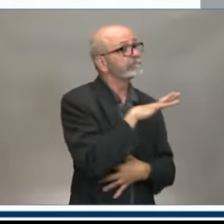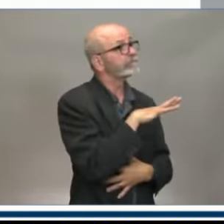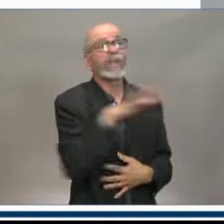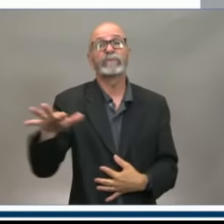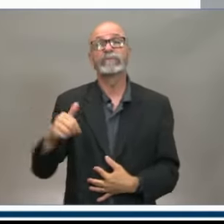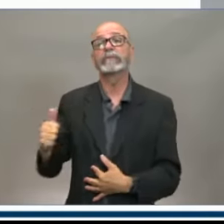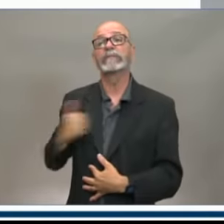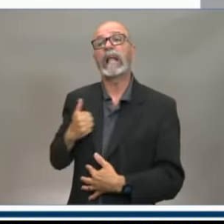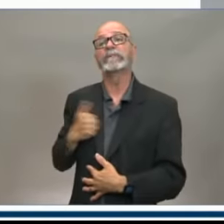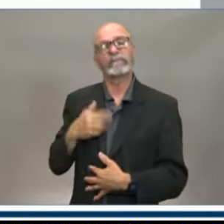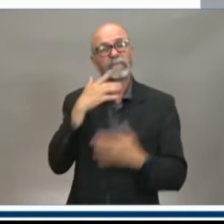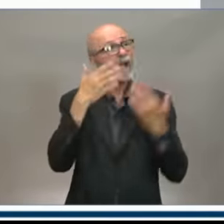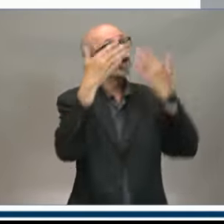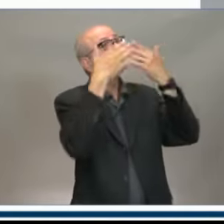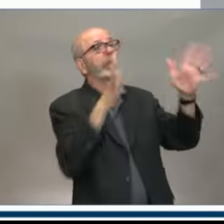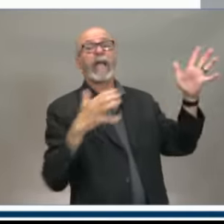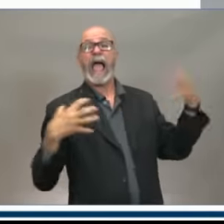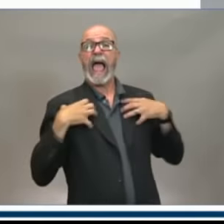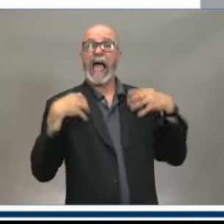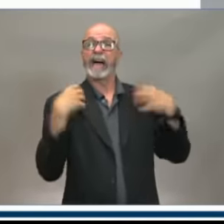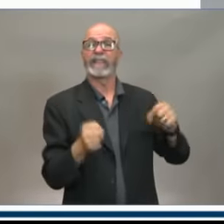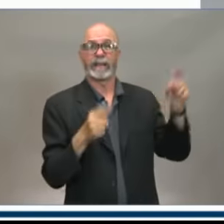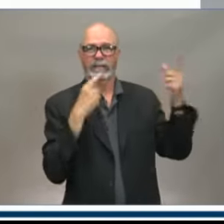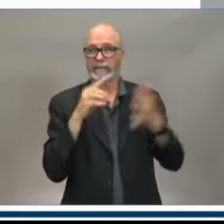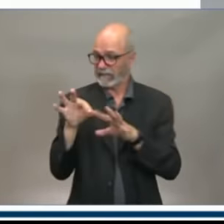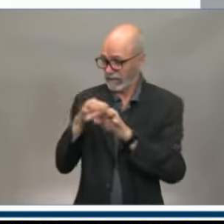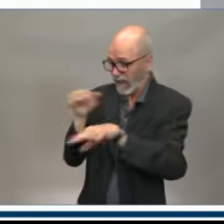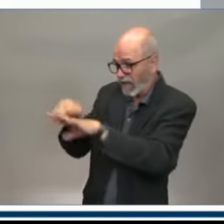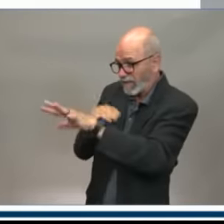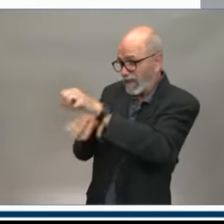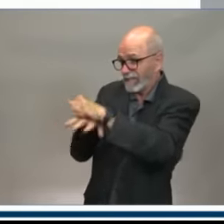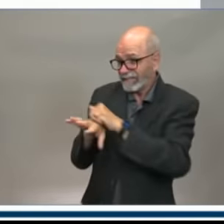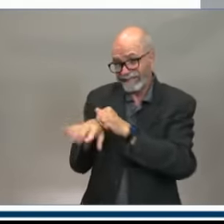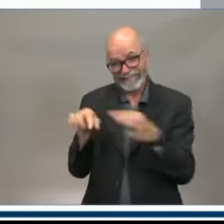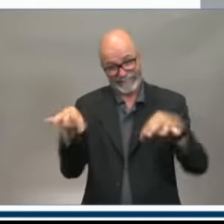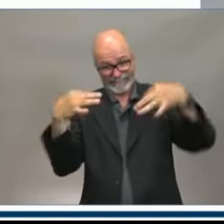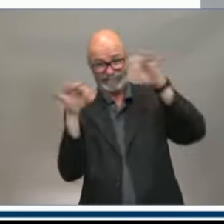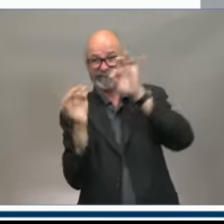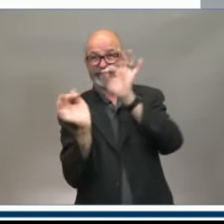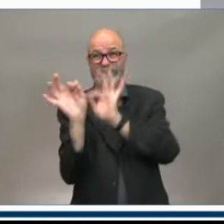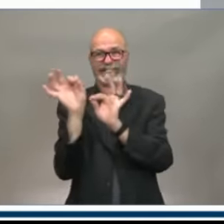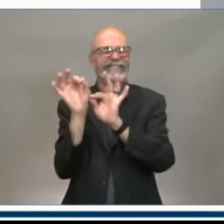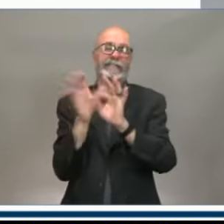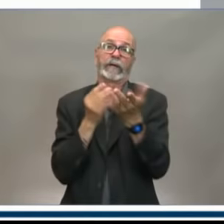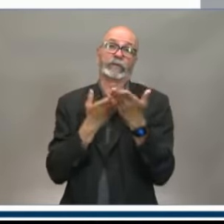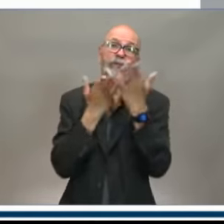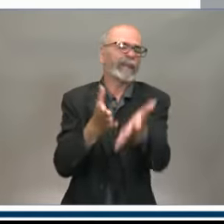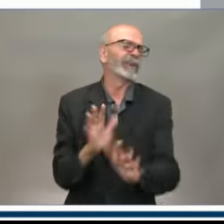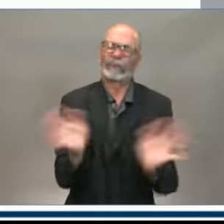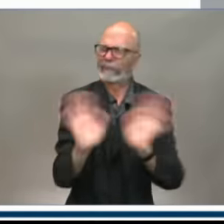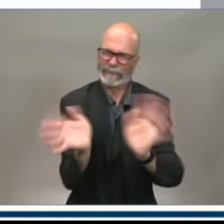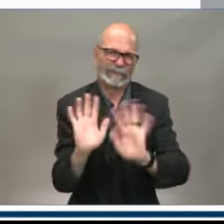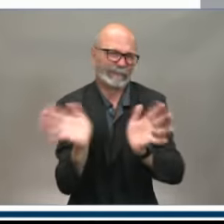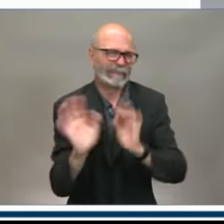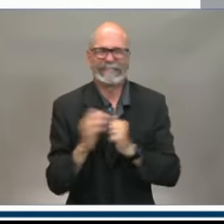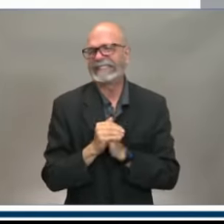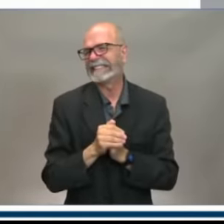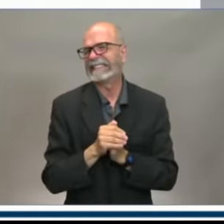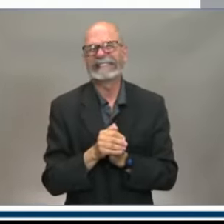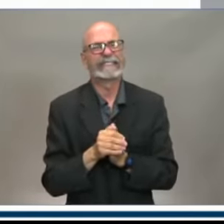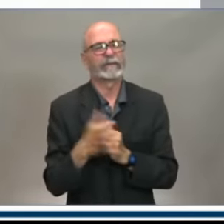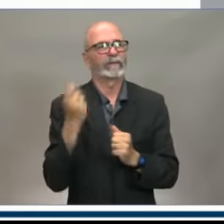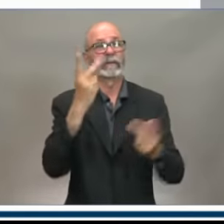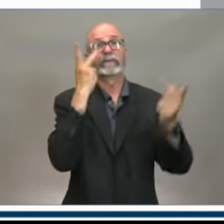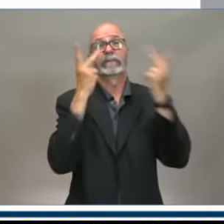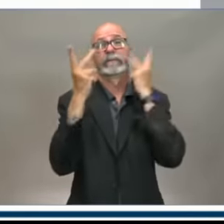we do not encourage the use of gloves. It's important that we see a lot of people, and what gloves